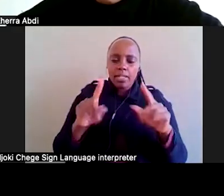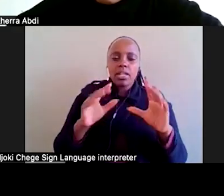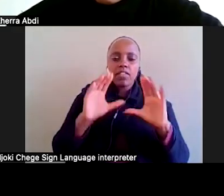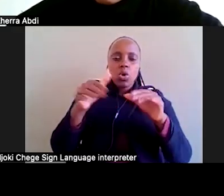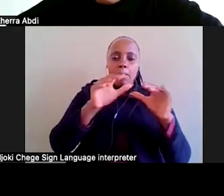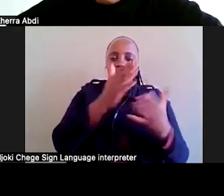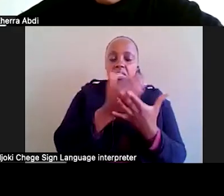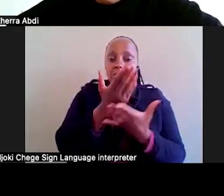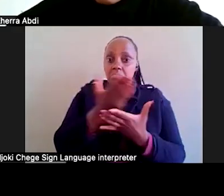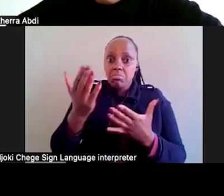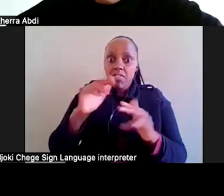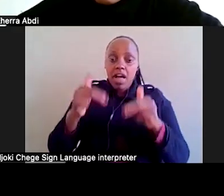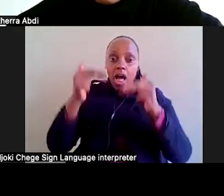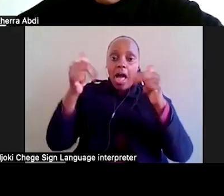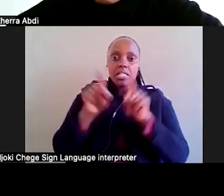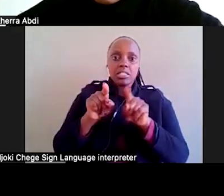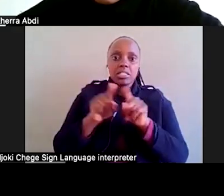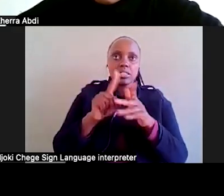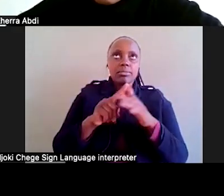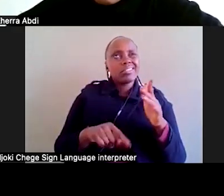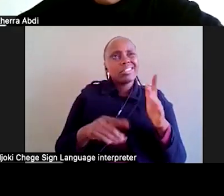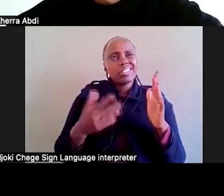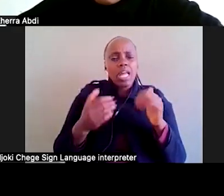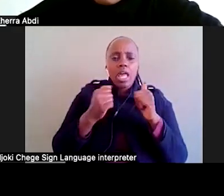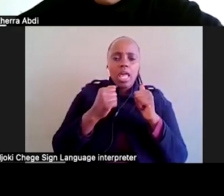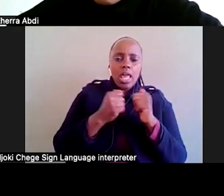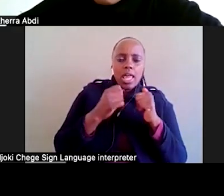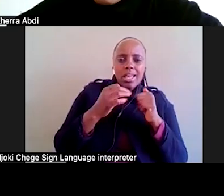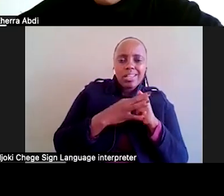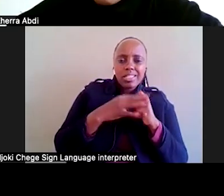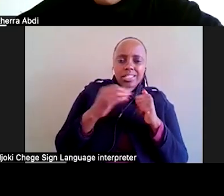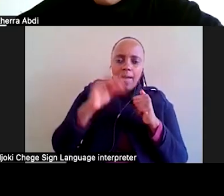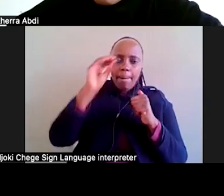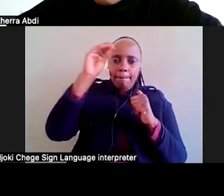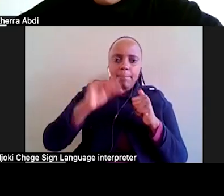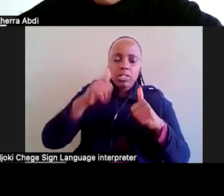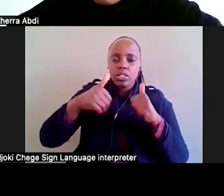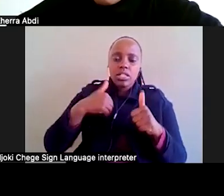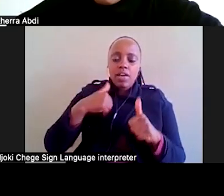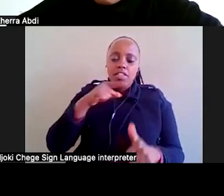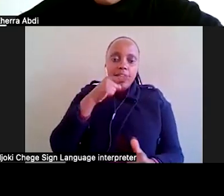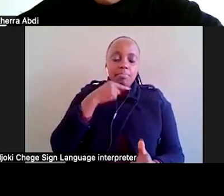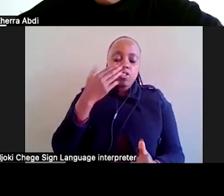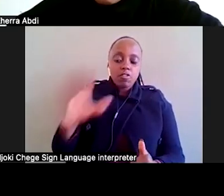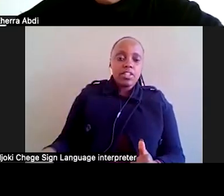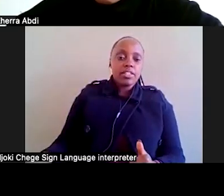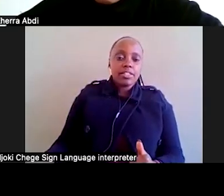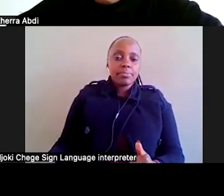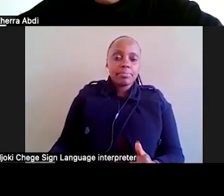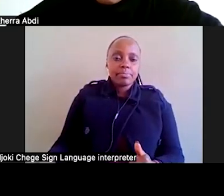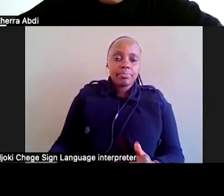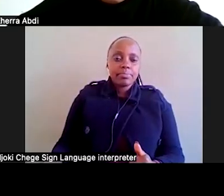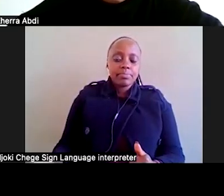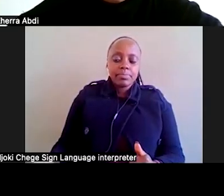are as high as 80%, like other speakers mentioned. And what we are